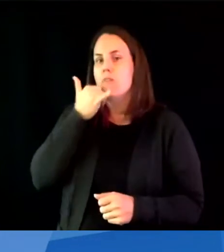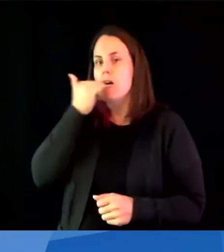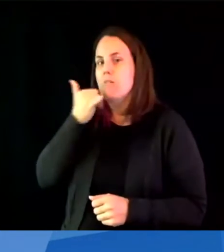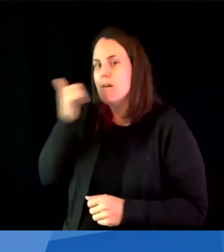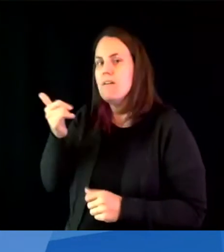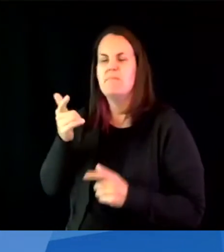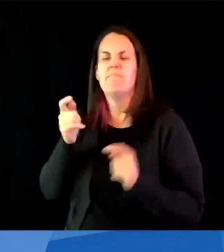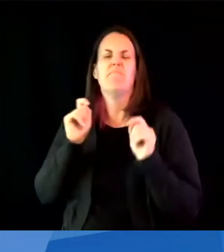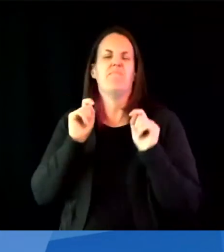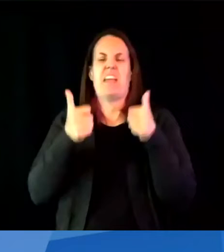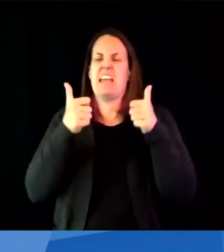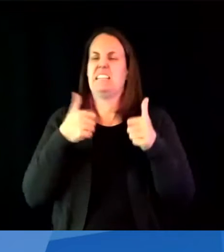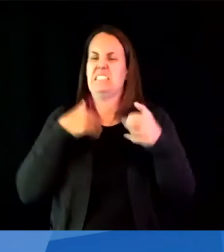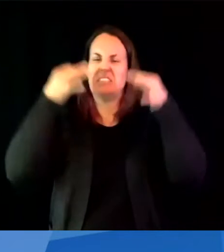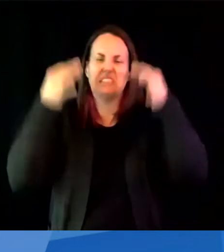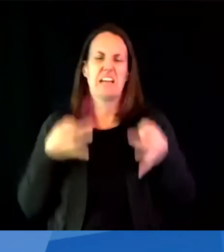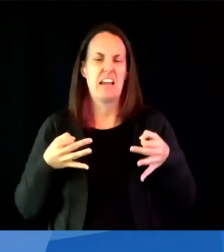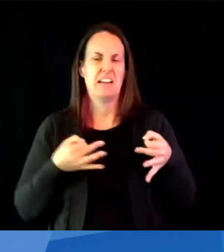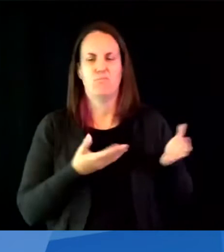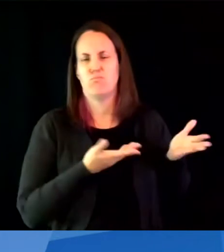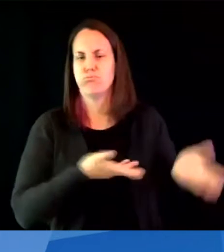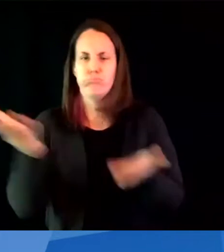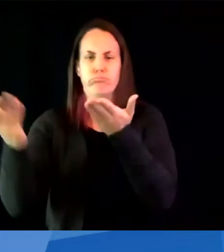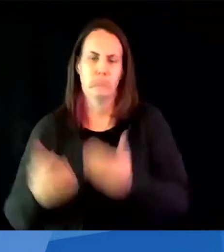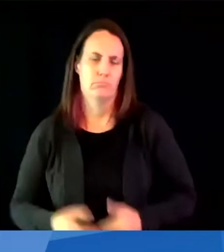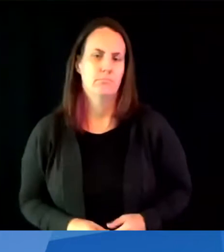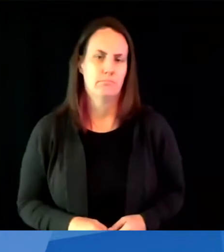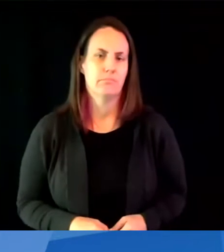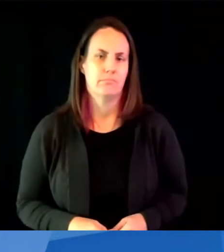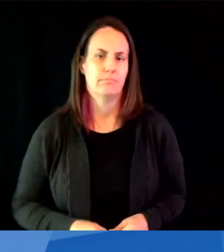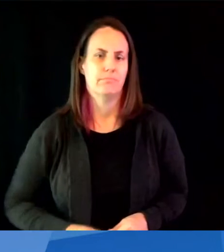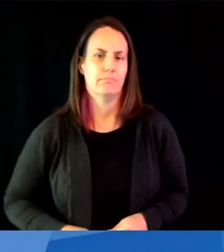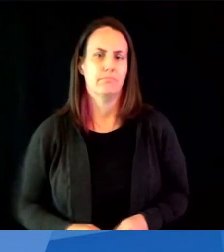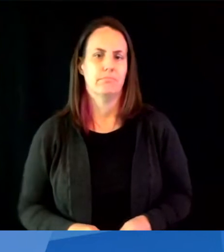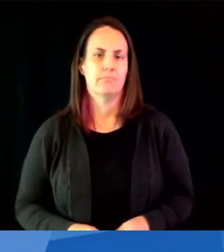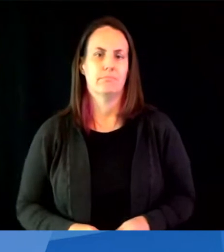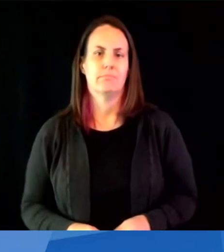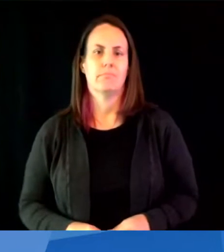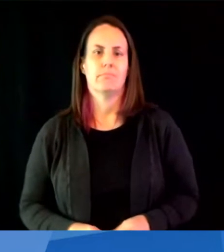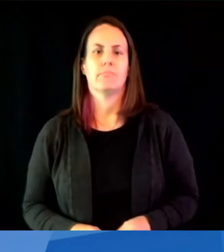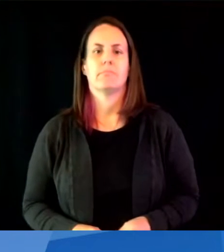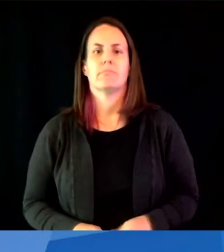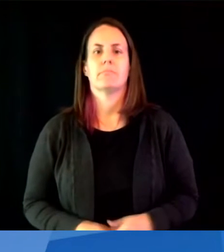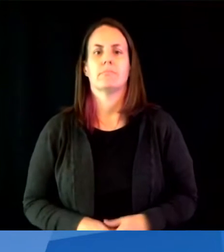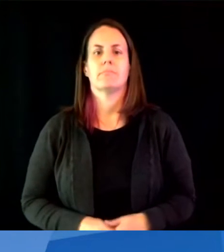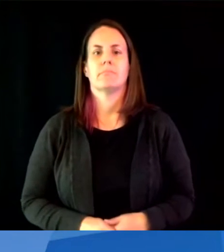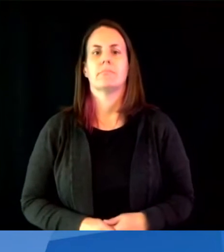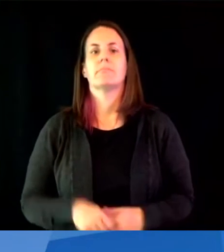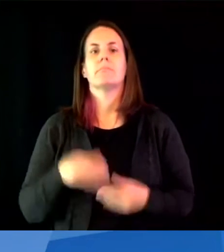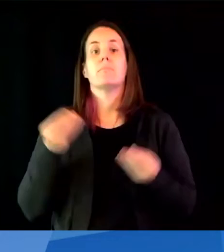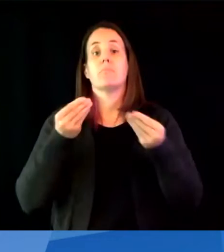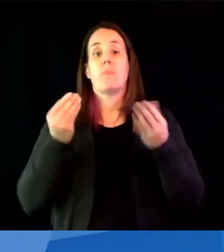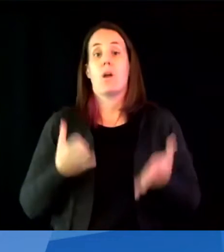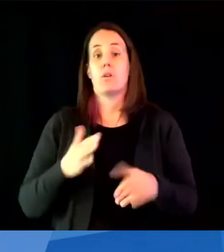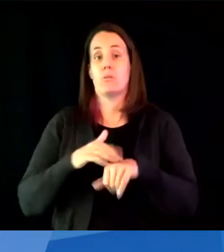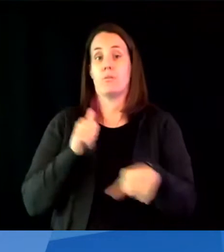Okay, thank you for that. Guy Bolton, Milwaukee Journal Sentinel. The next question to Guy Bolton.